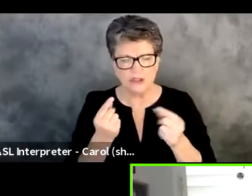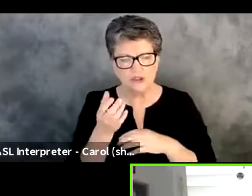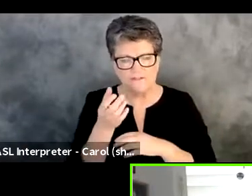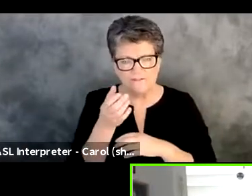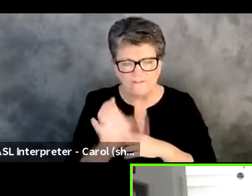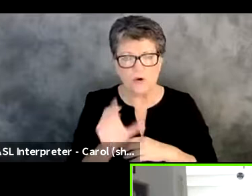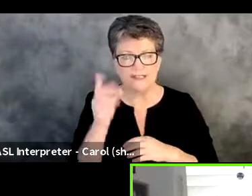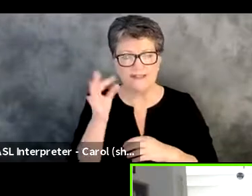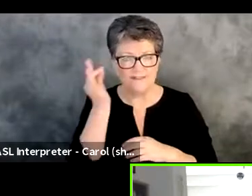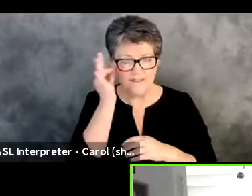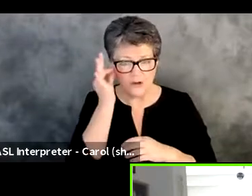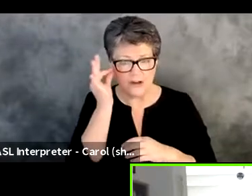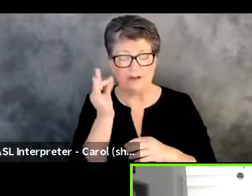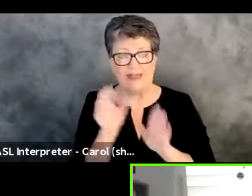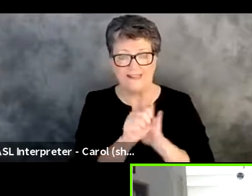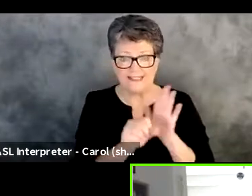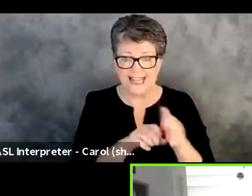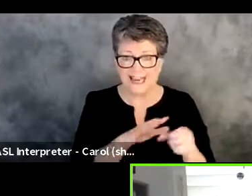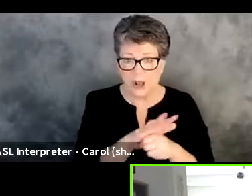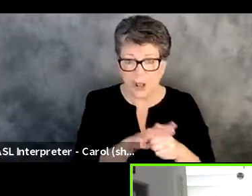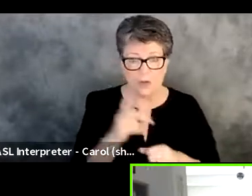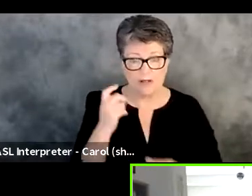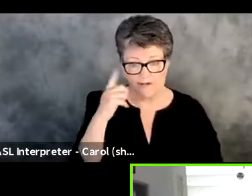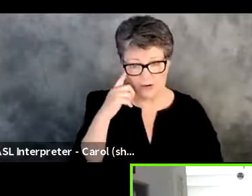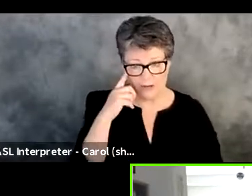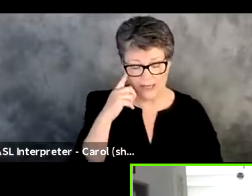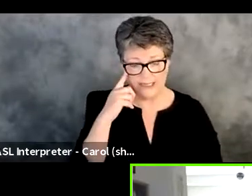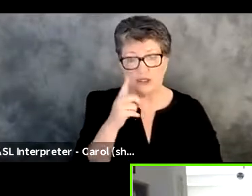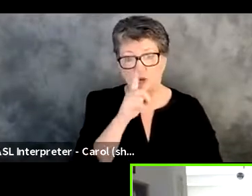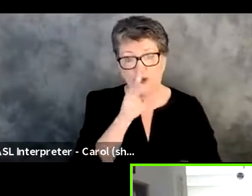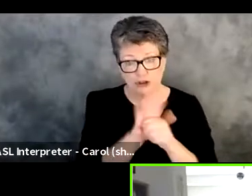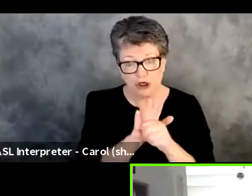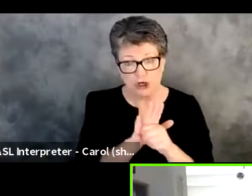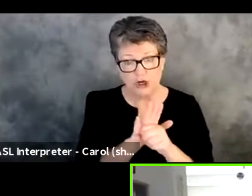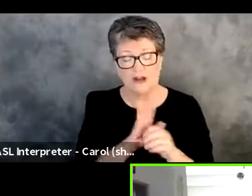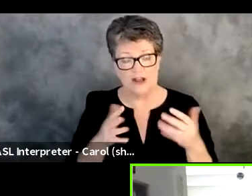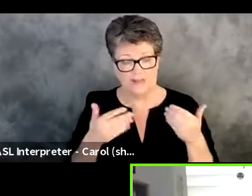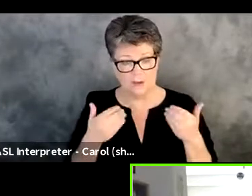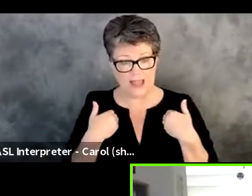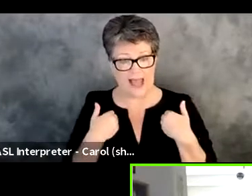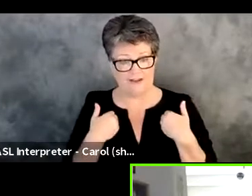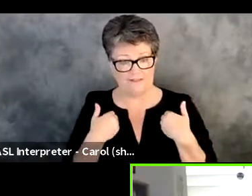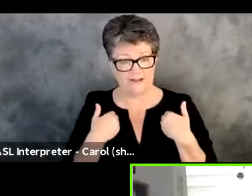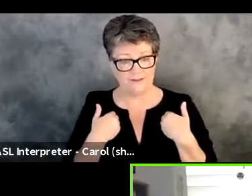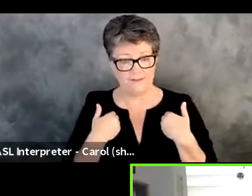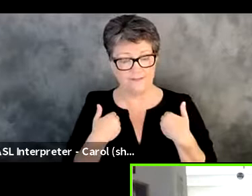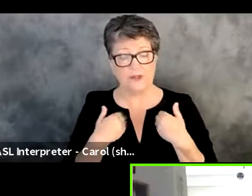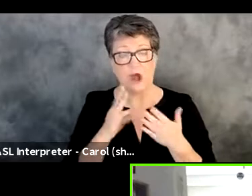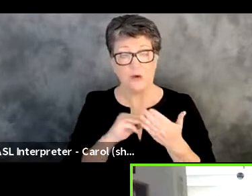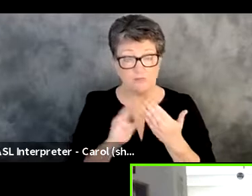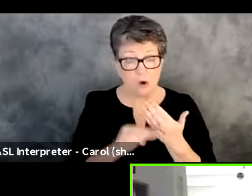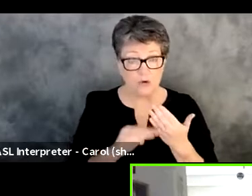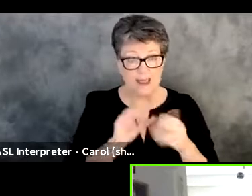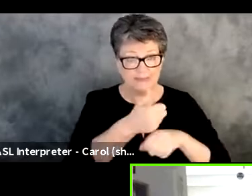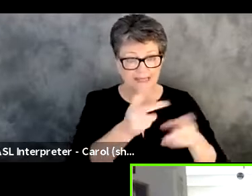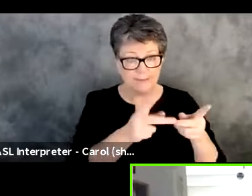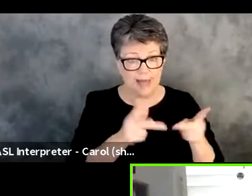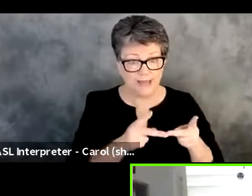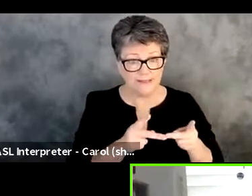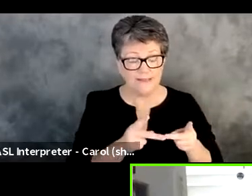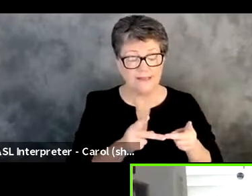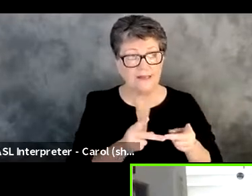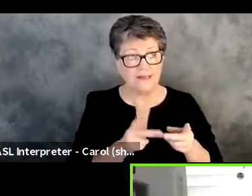federal government and the state and local governments to ensure that we have programs in place where